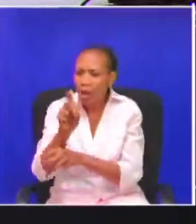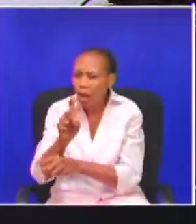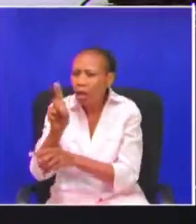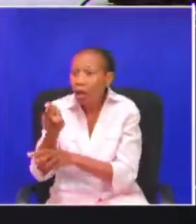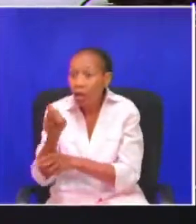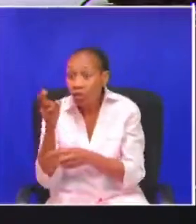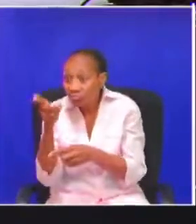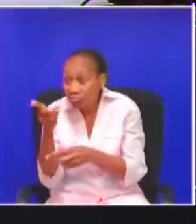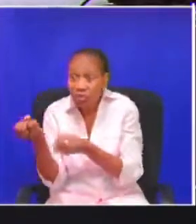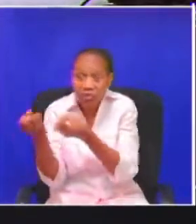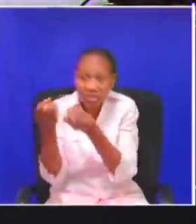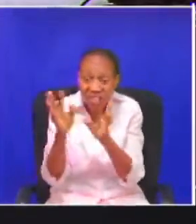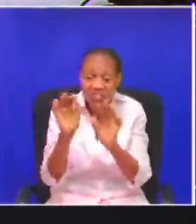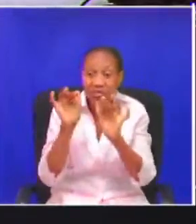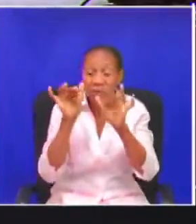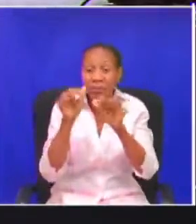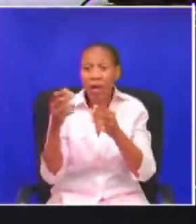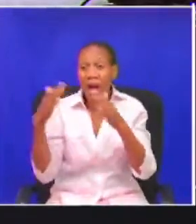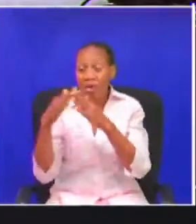free to your people?